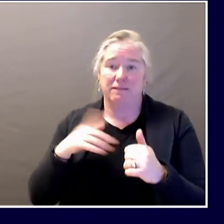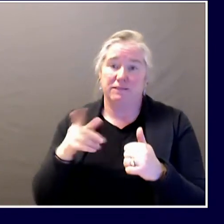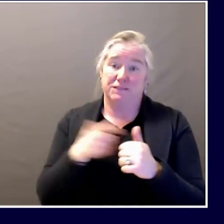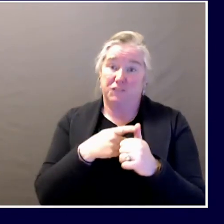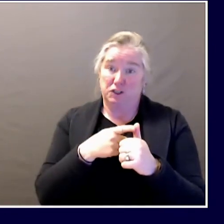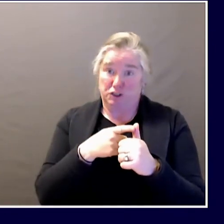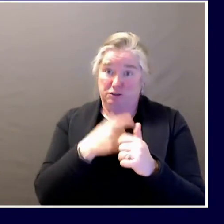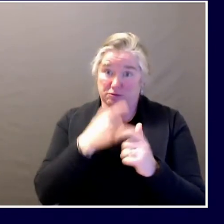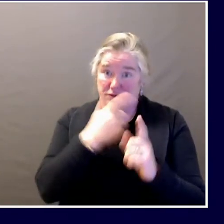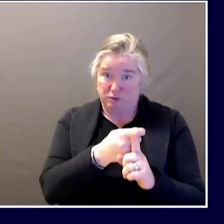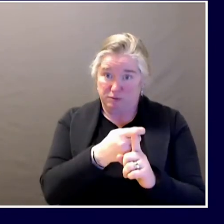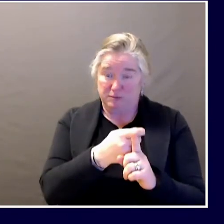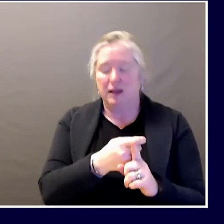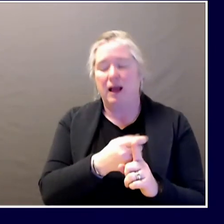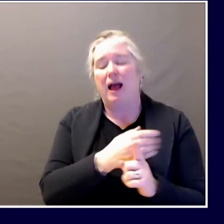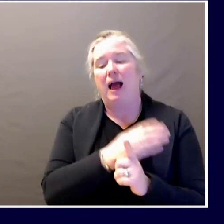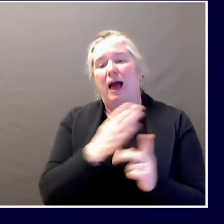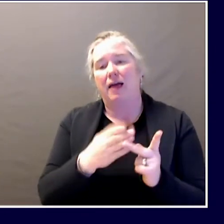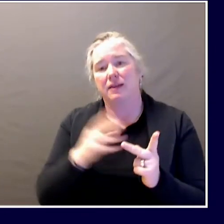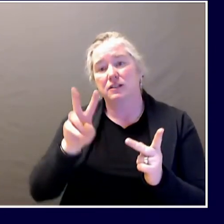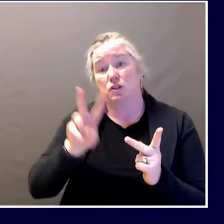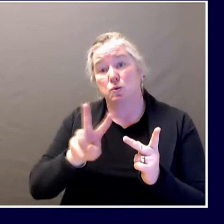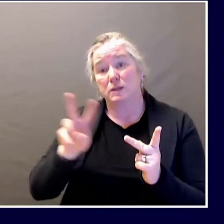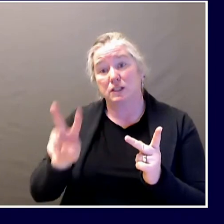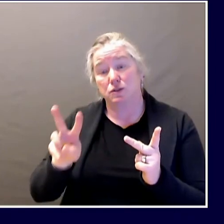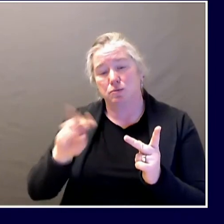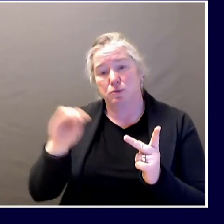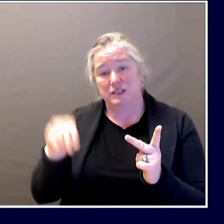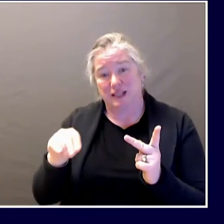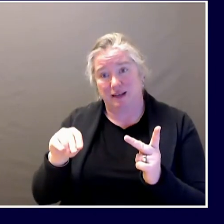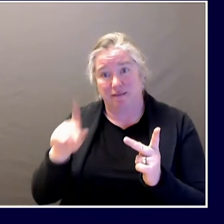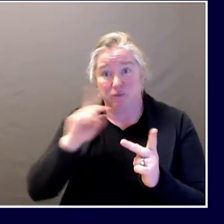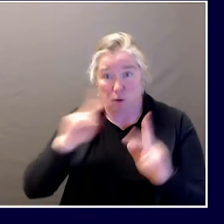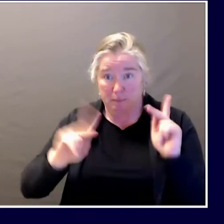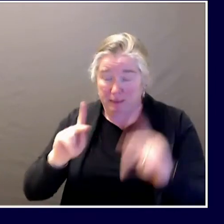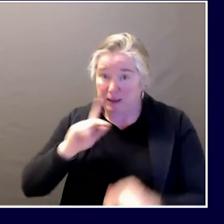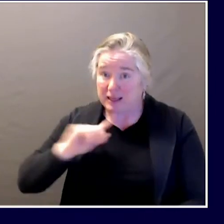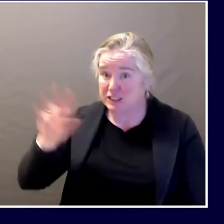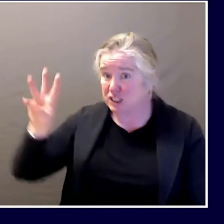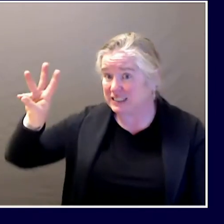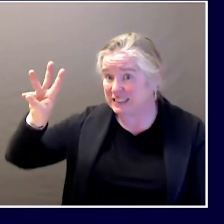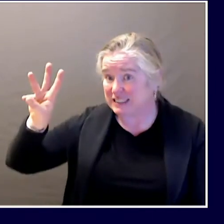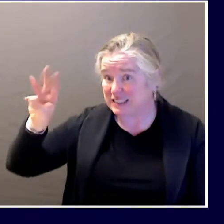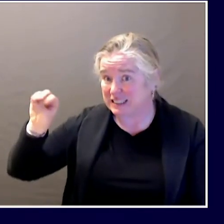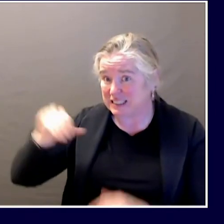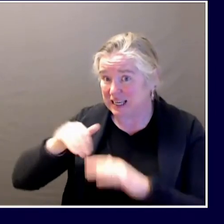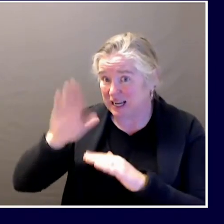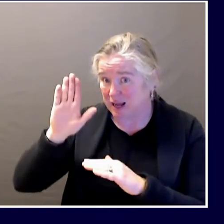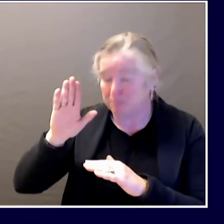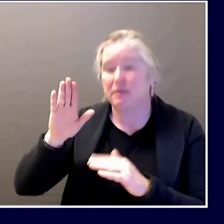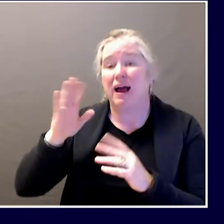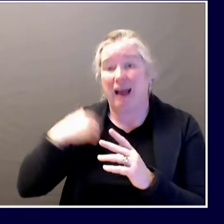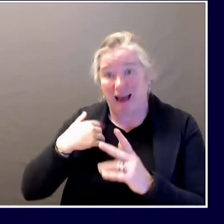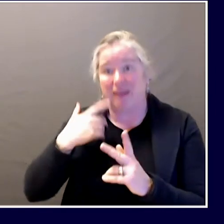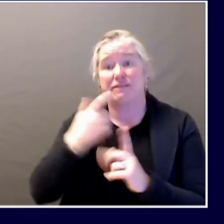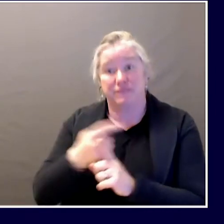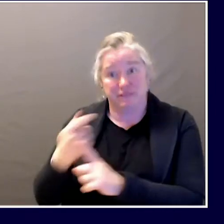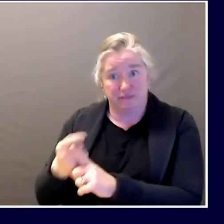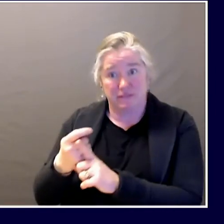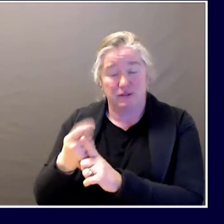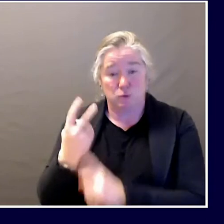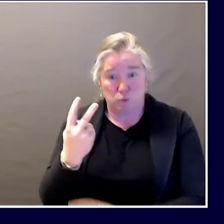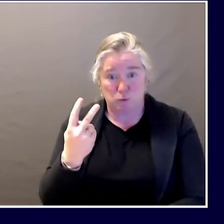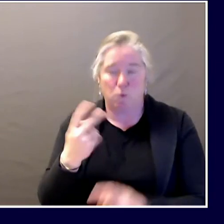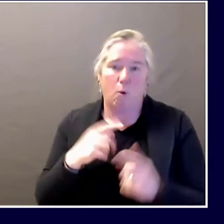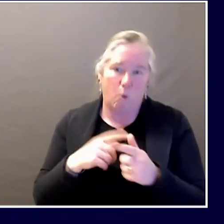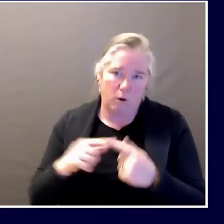22%, 1 in 5 people ages 60 and over have gotten their final doses. So we're cautiously